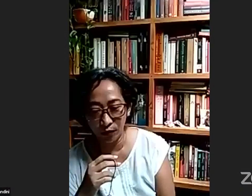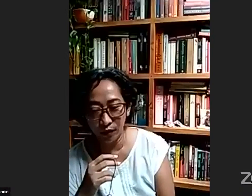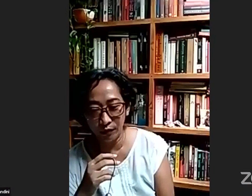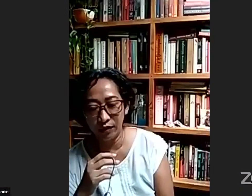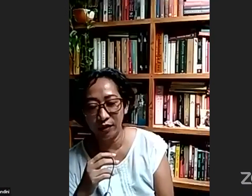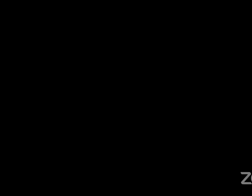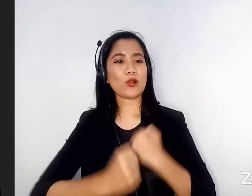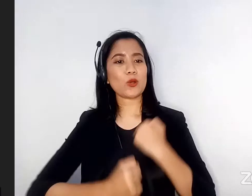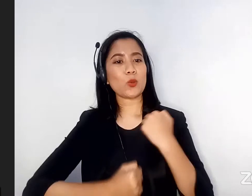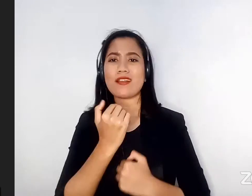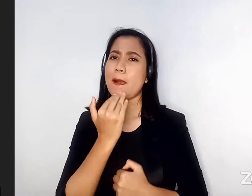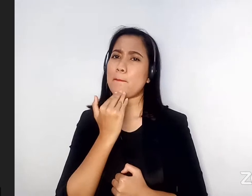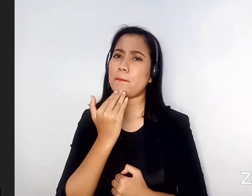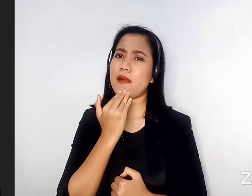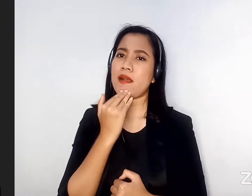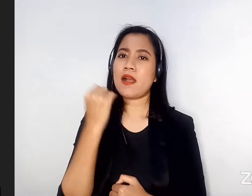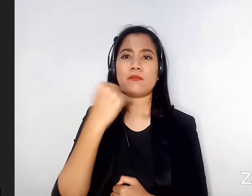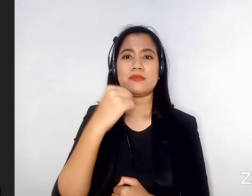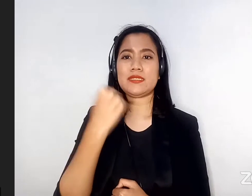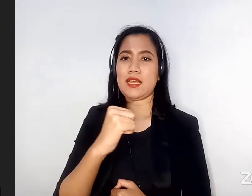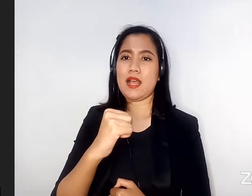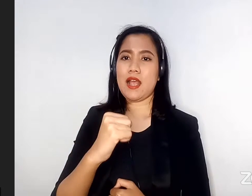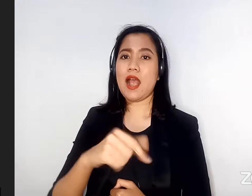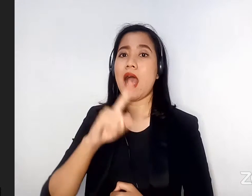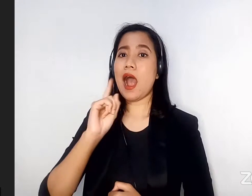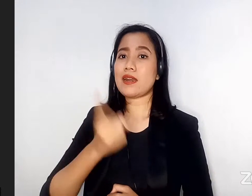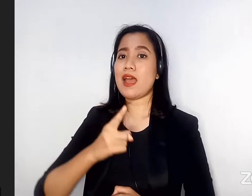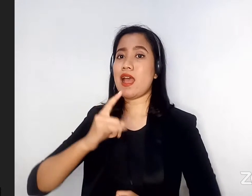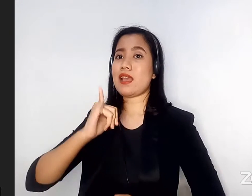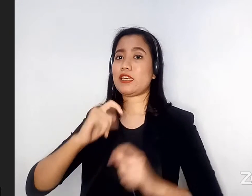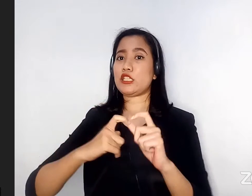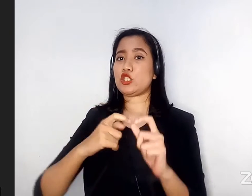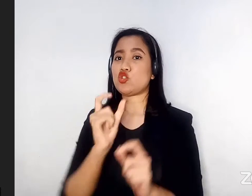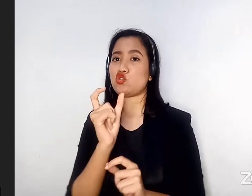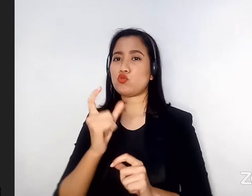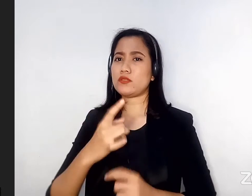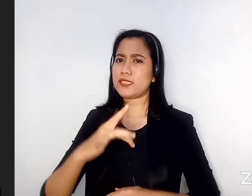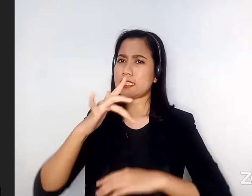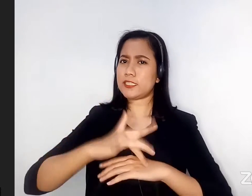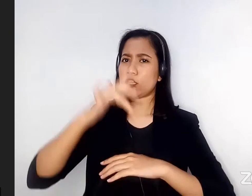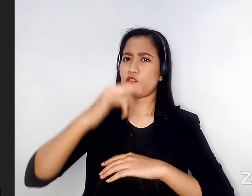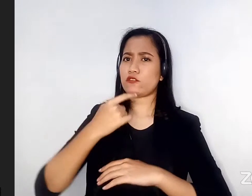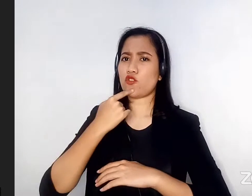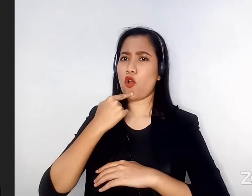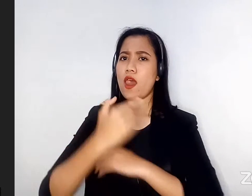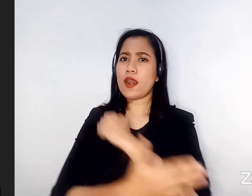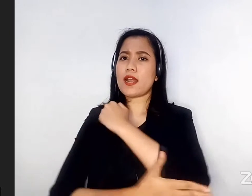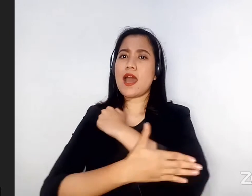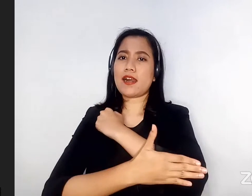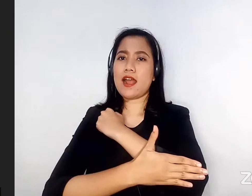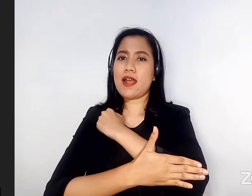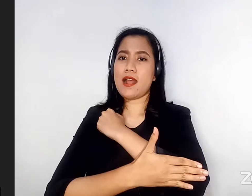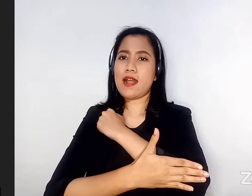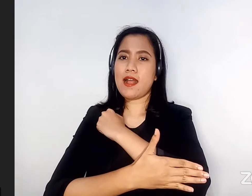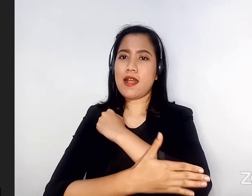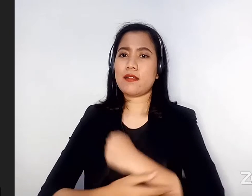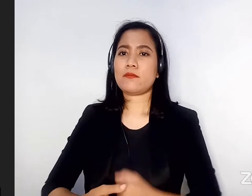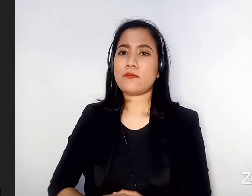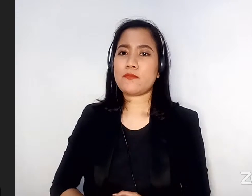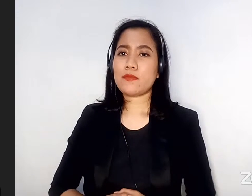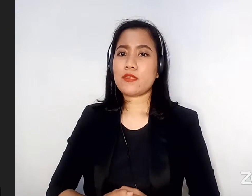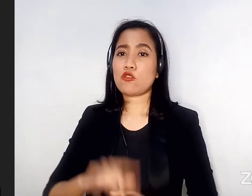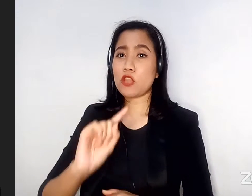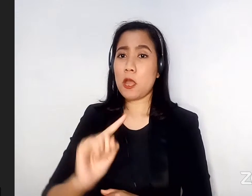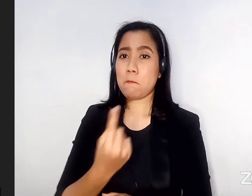issue when we talk about countries especially Where the Civic engagement Alliance program Runs the